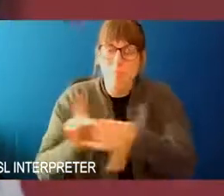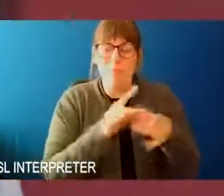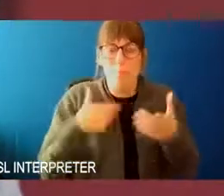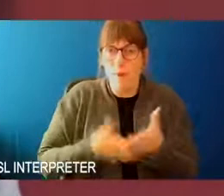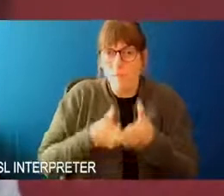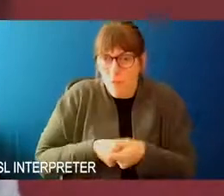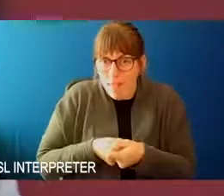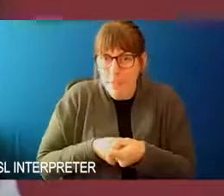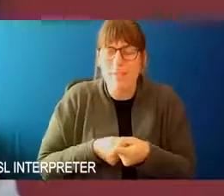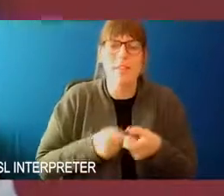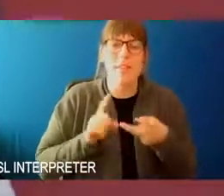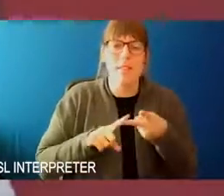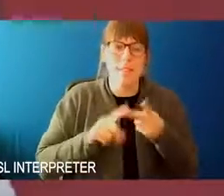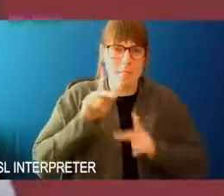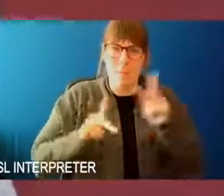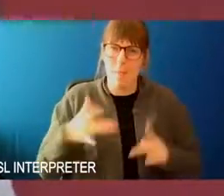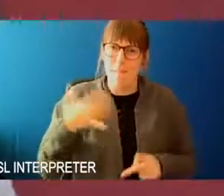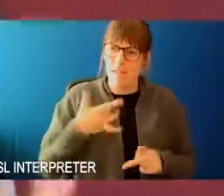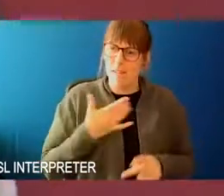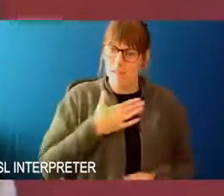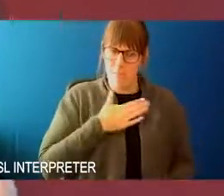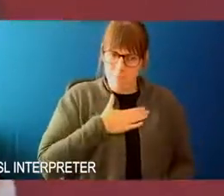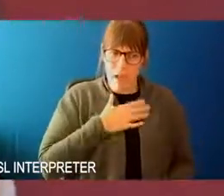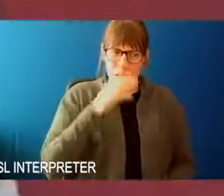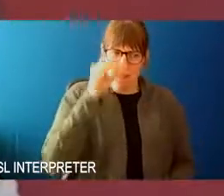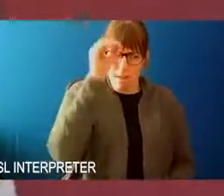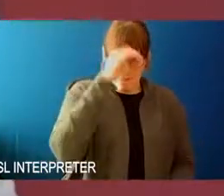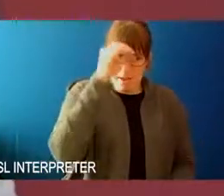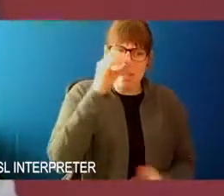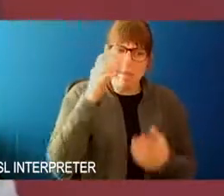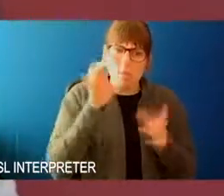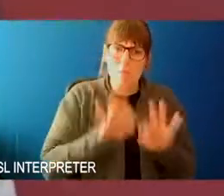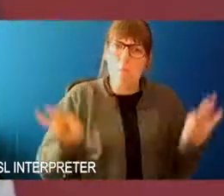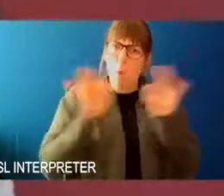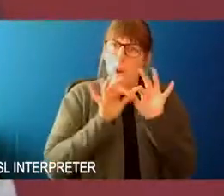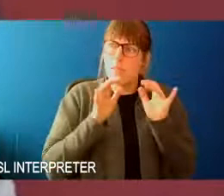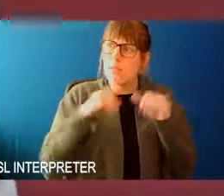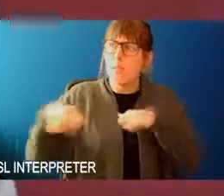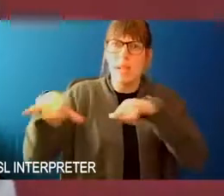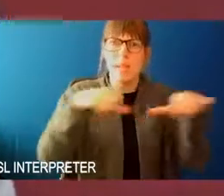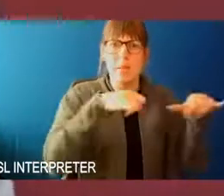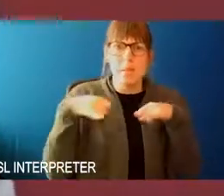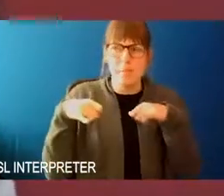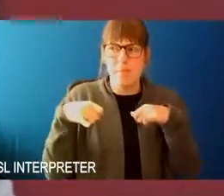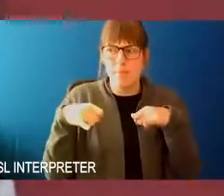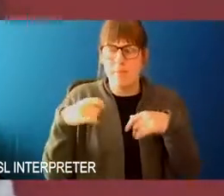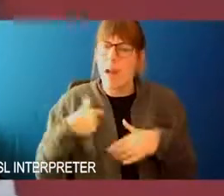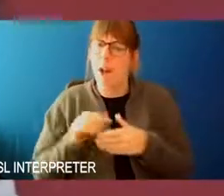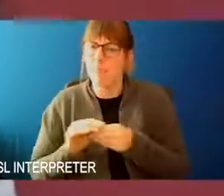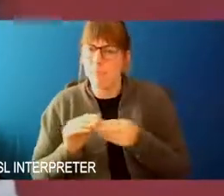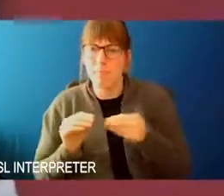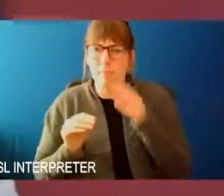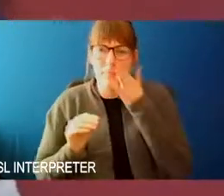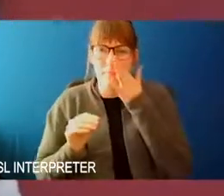own community, where people have an opportunity to feel that their voices are as valid as others, that it's not,